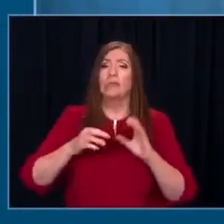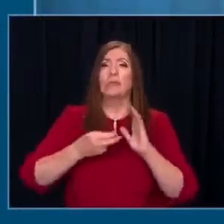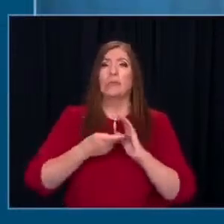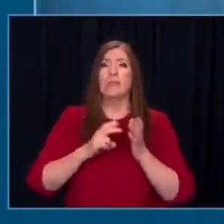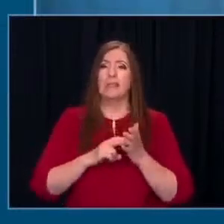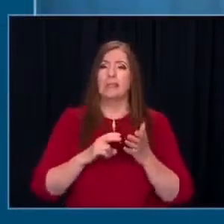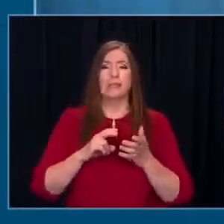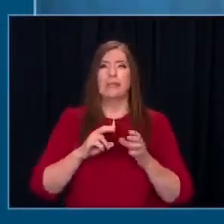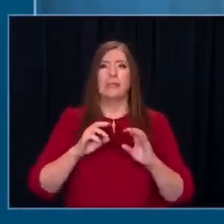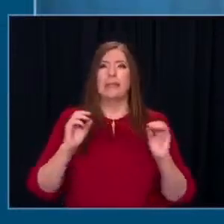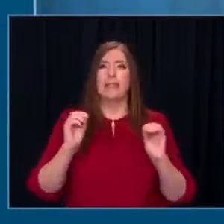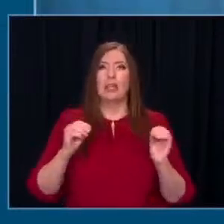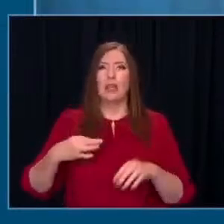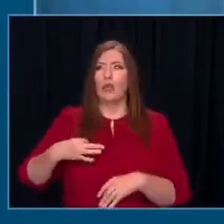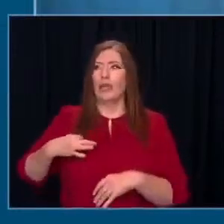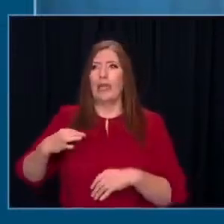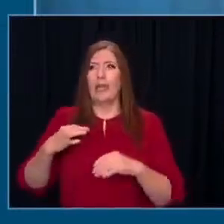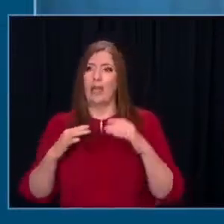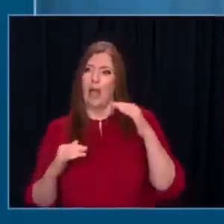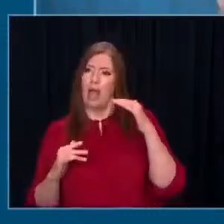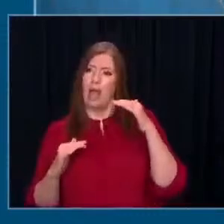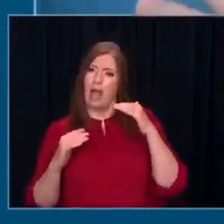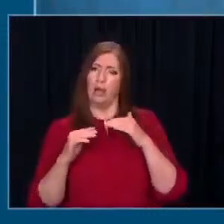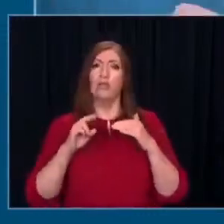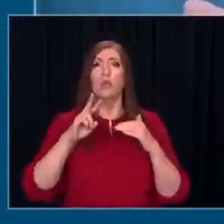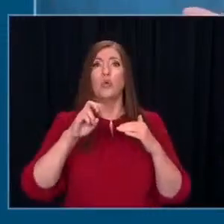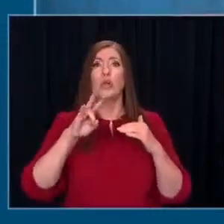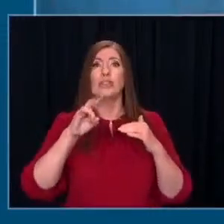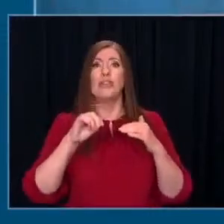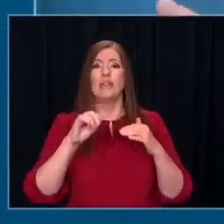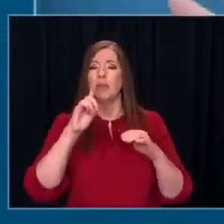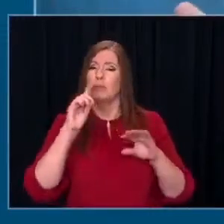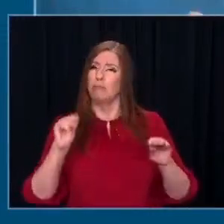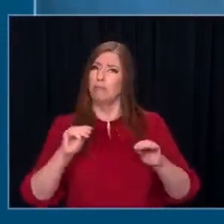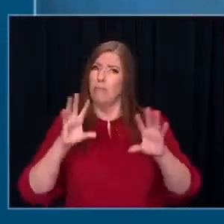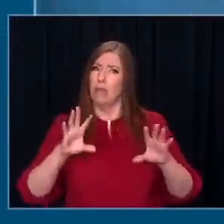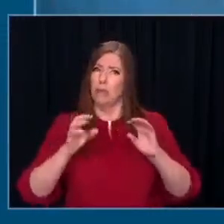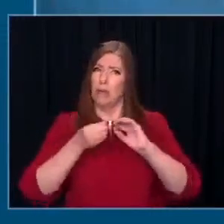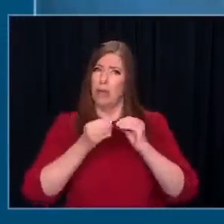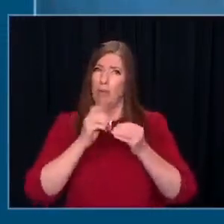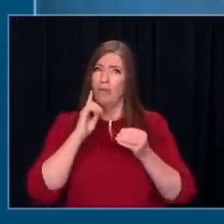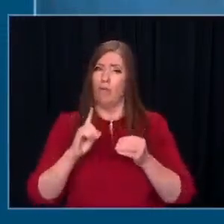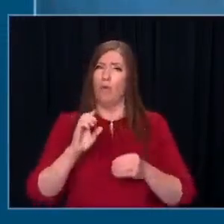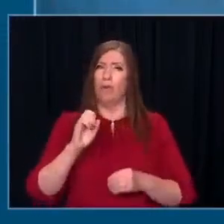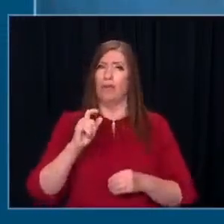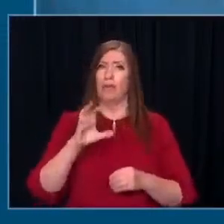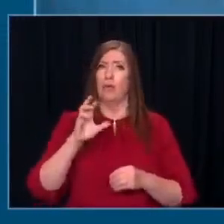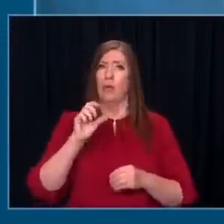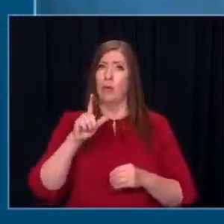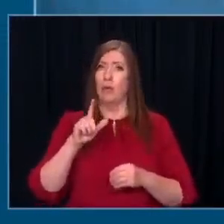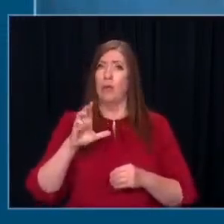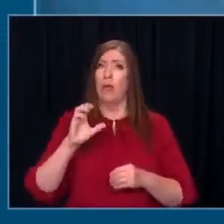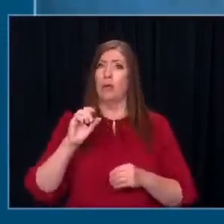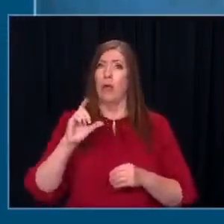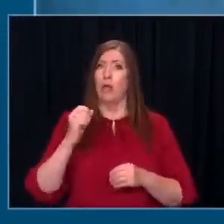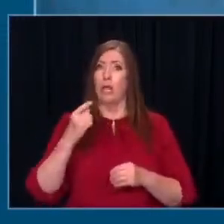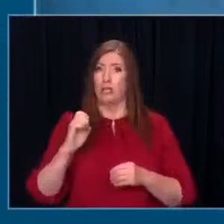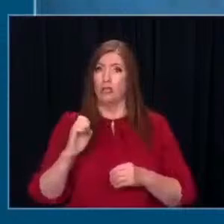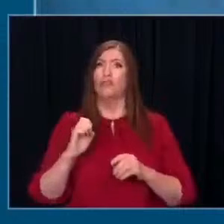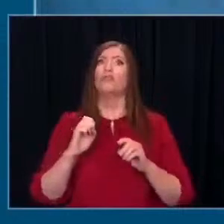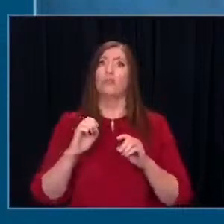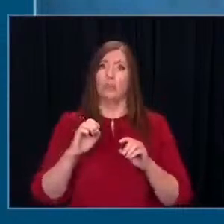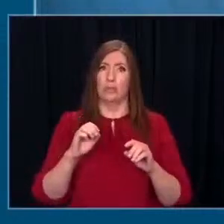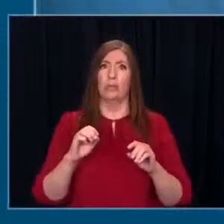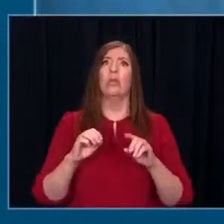the candidates would have reached the 270 magic number for the Electoral College, which means that if you go